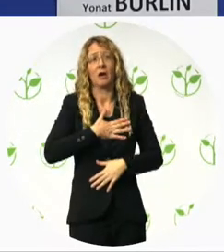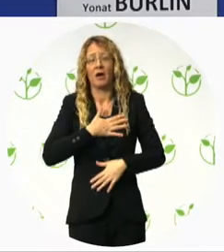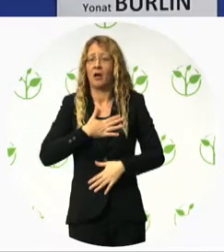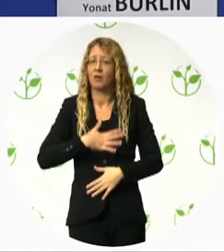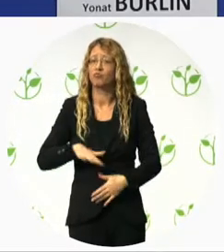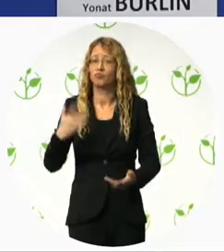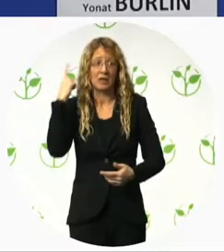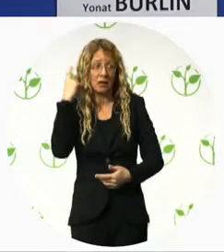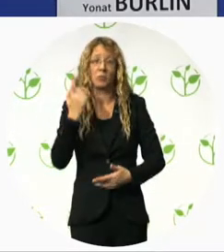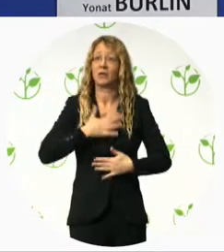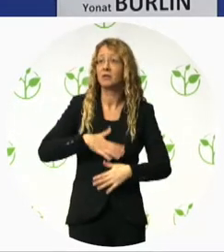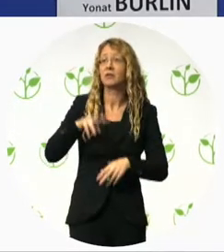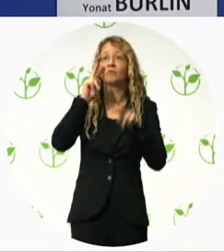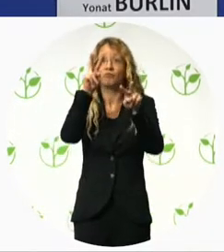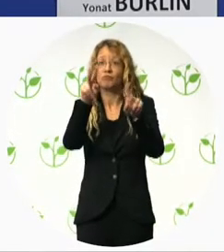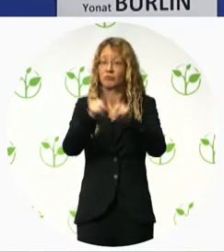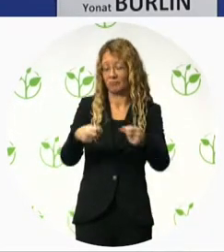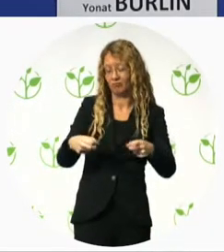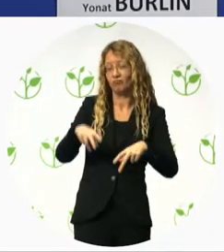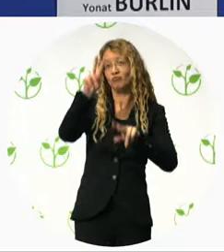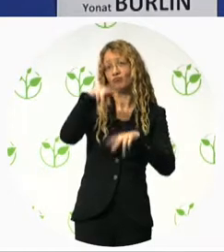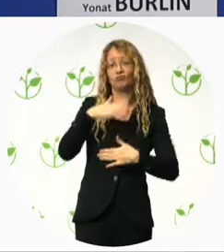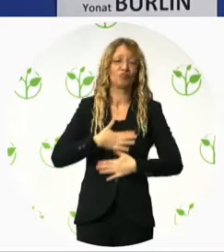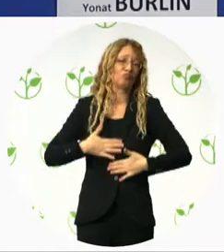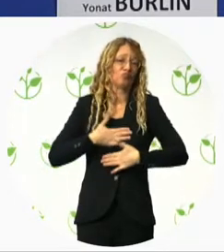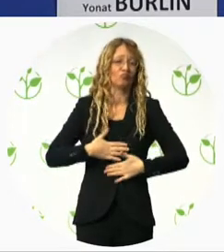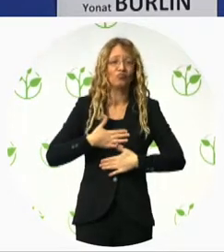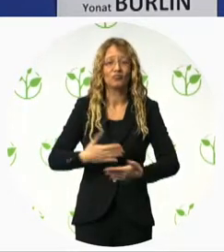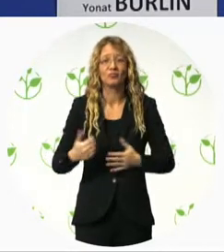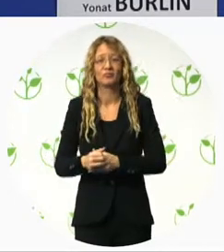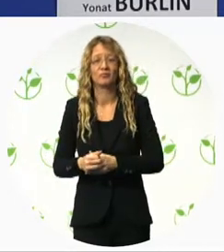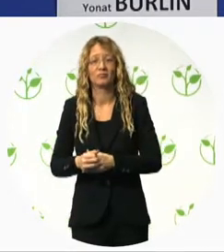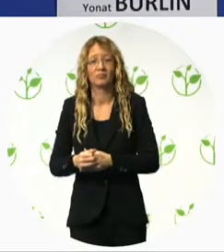accessible to a specific part of the community, but really to everyone.